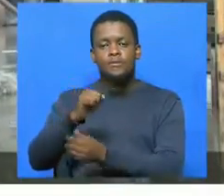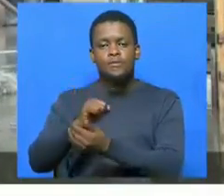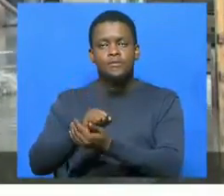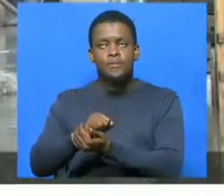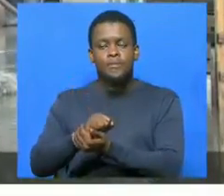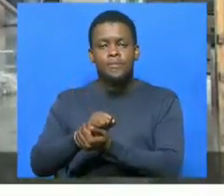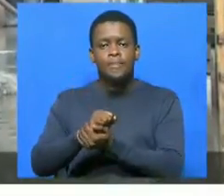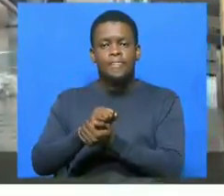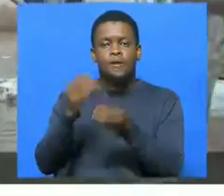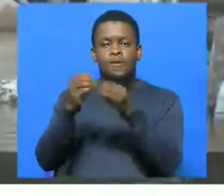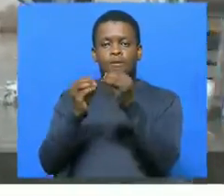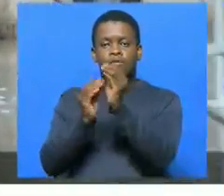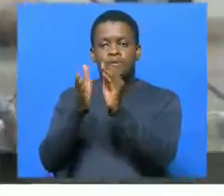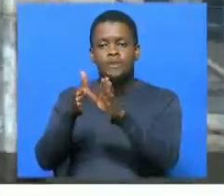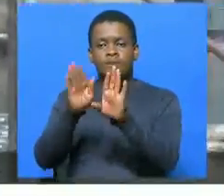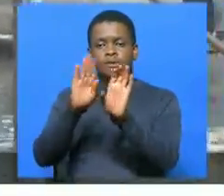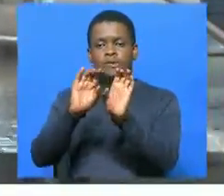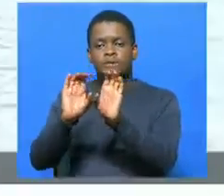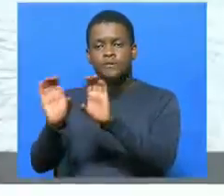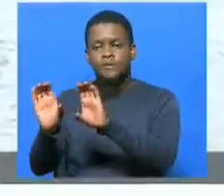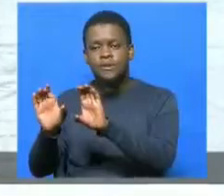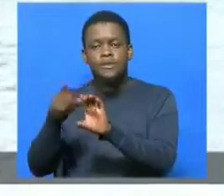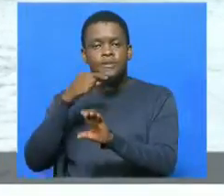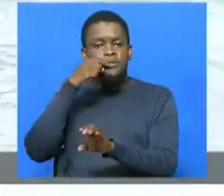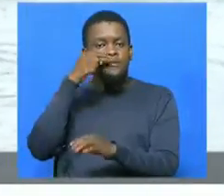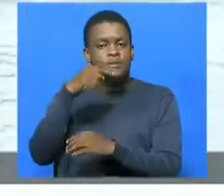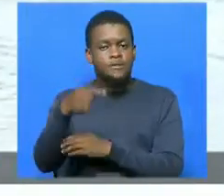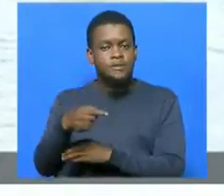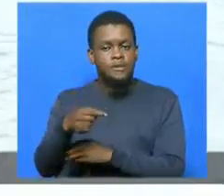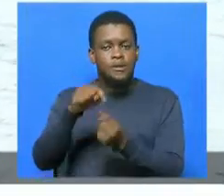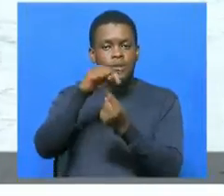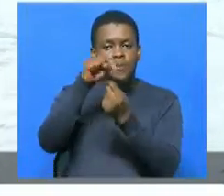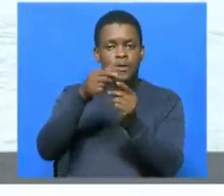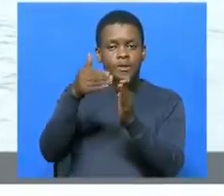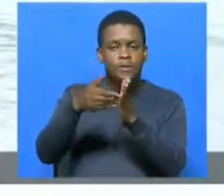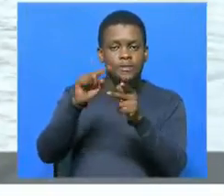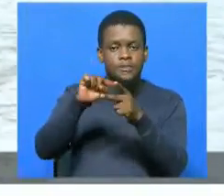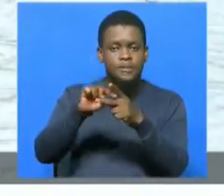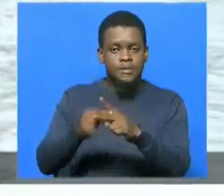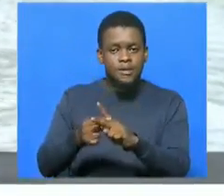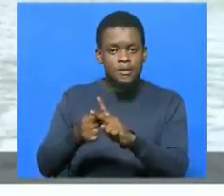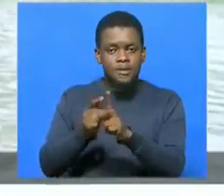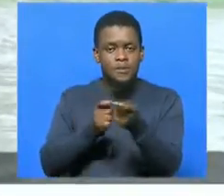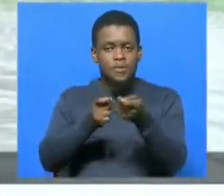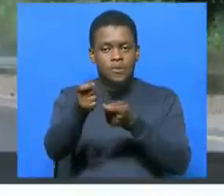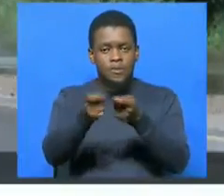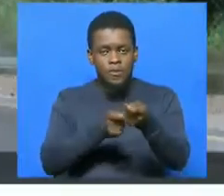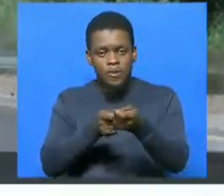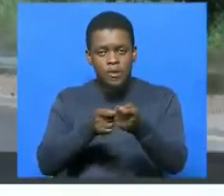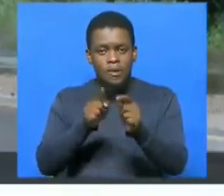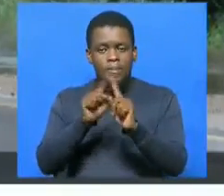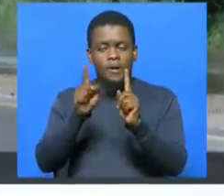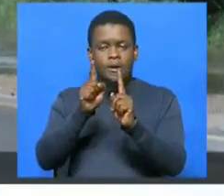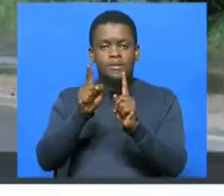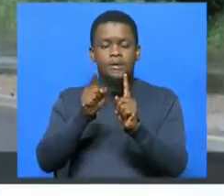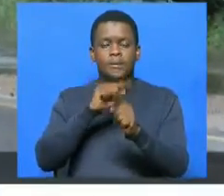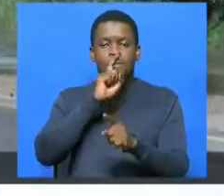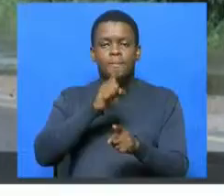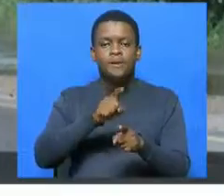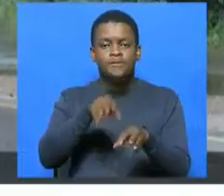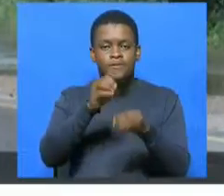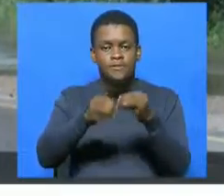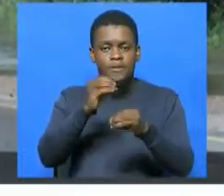Council officials reveal that once the stormwater drainage project takes off, there will be less flooding in the township.